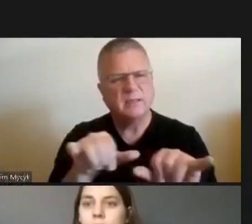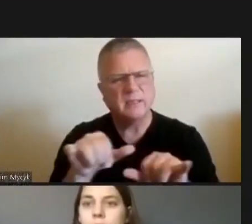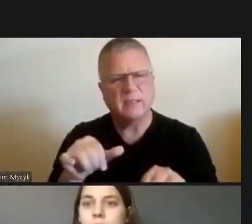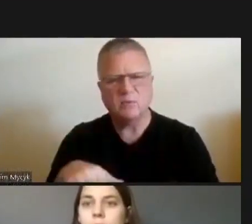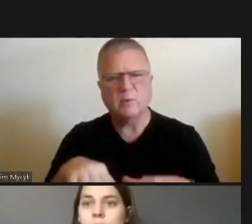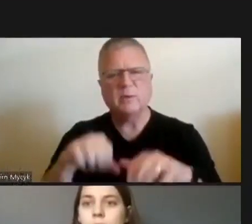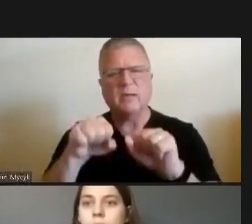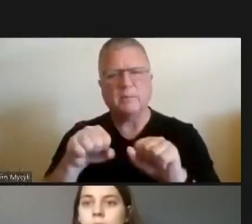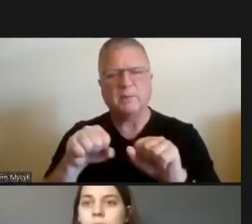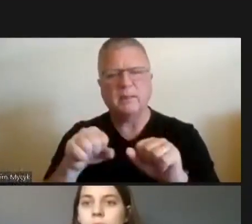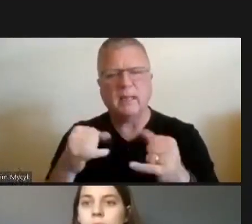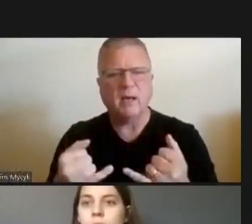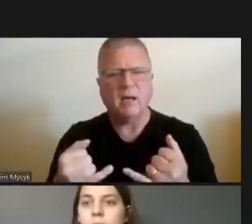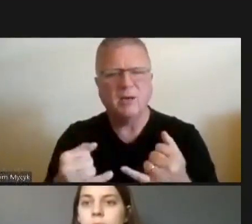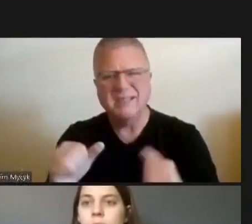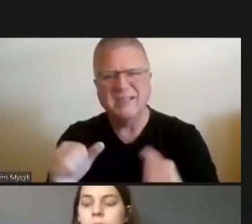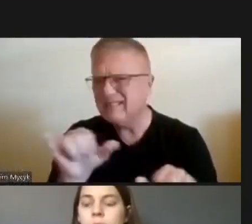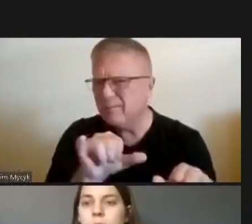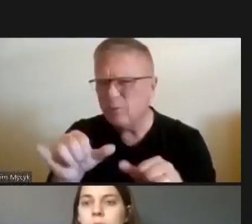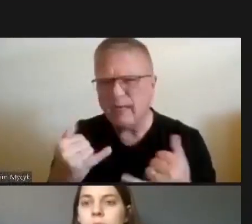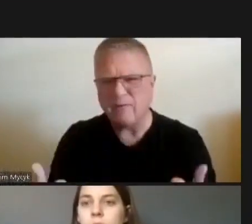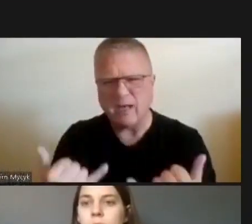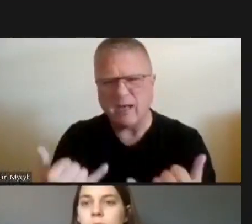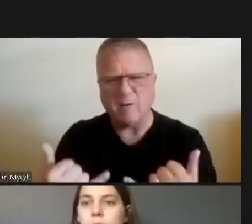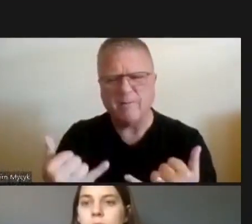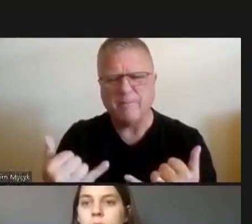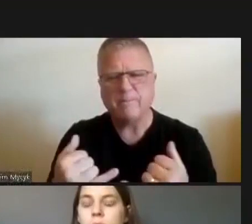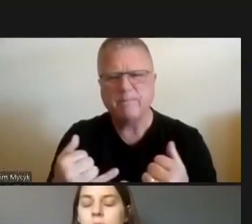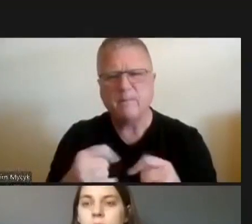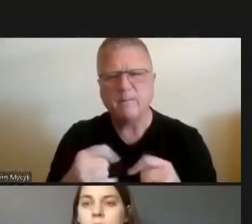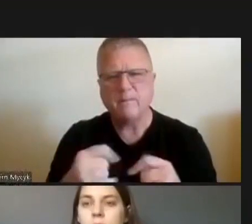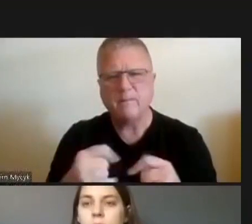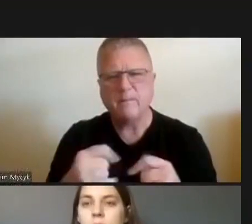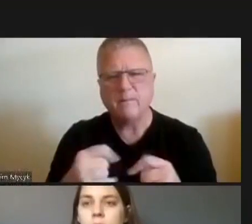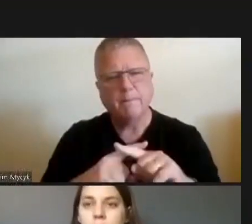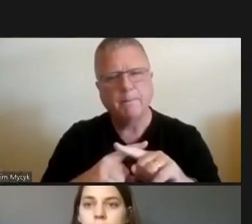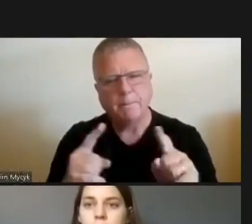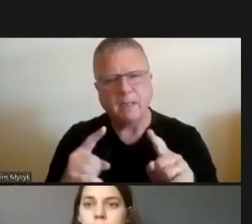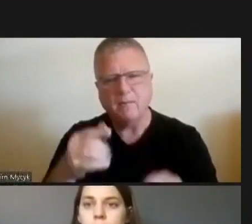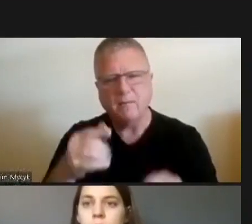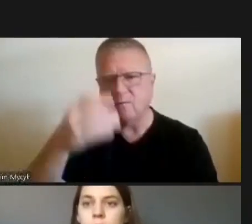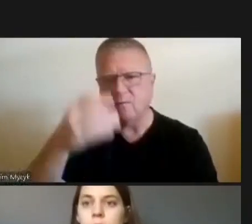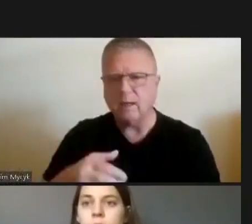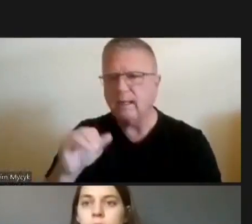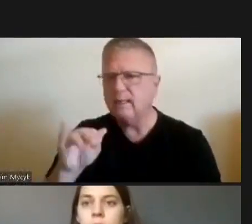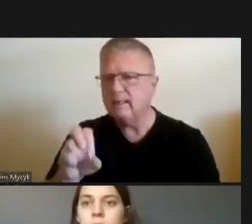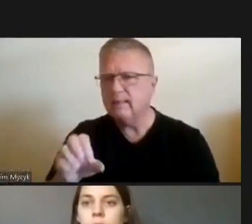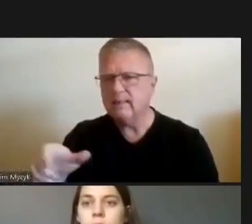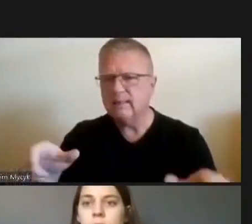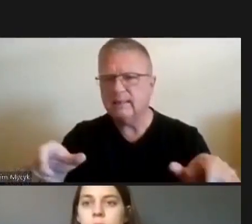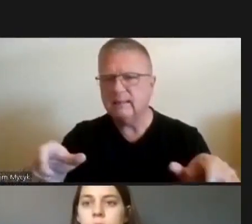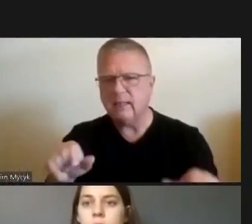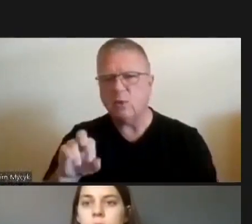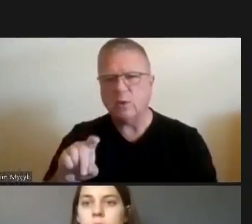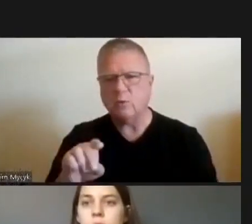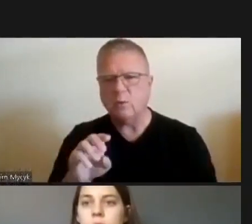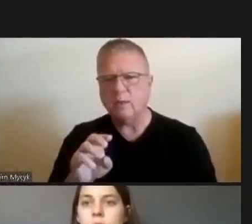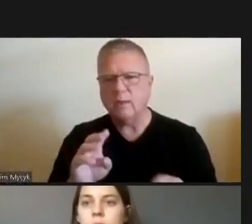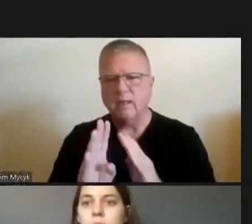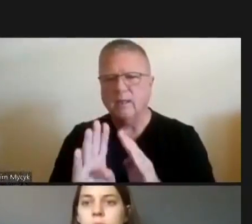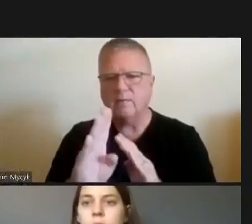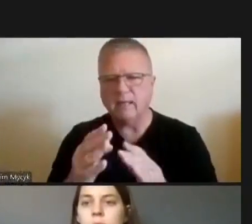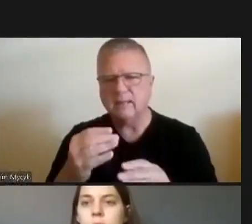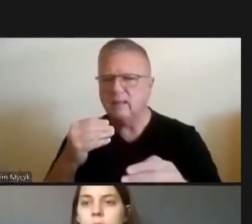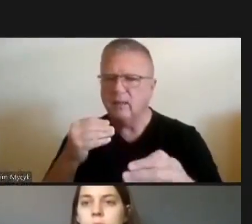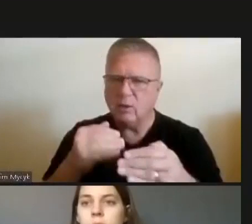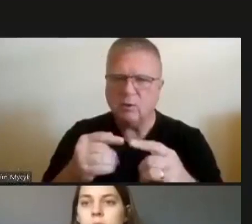what we have today in front and side yards. When a fence extends closer to a street than the primary structure,